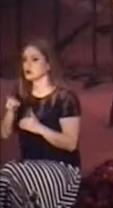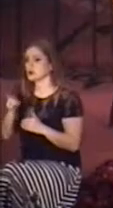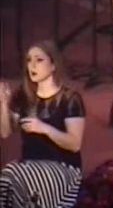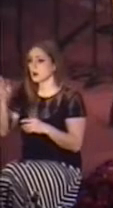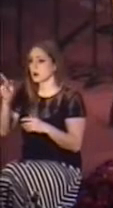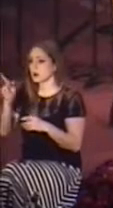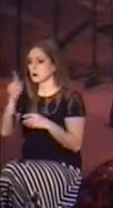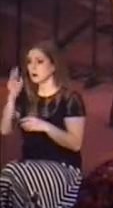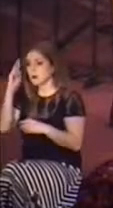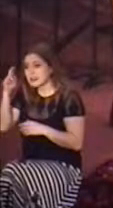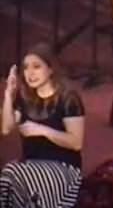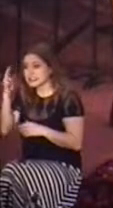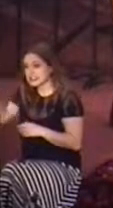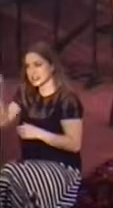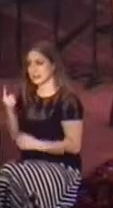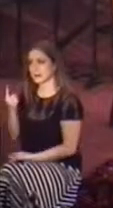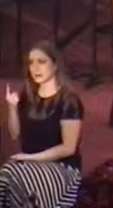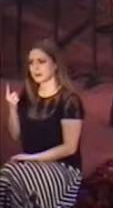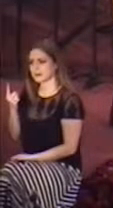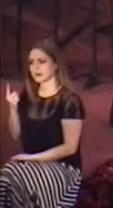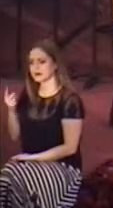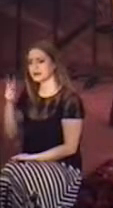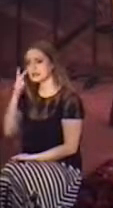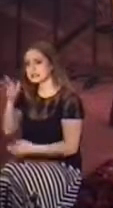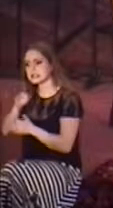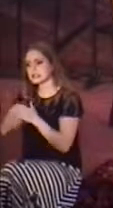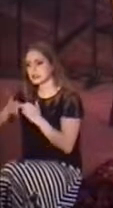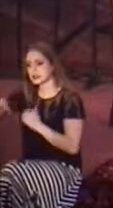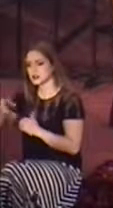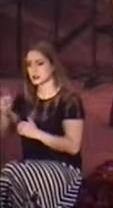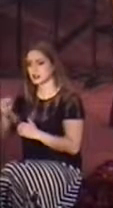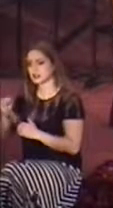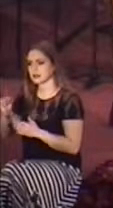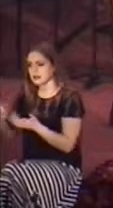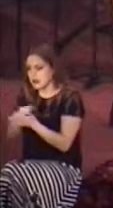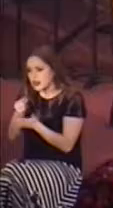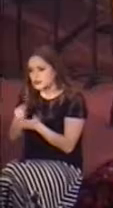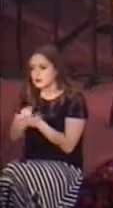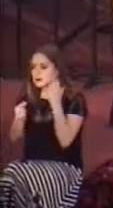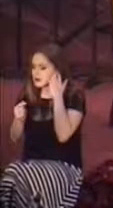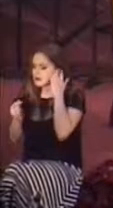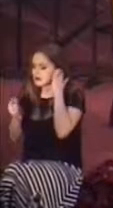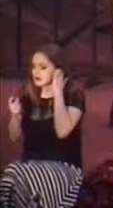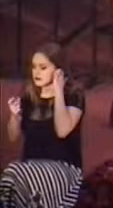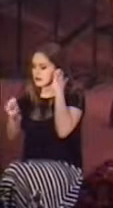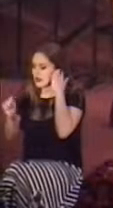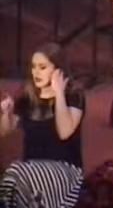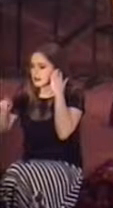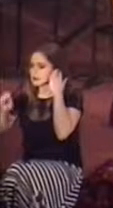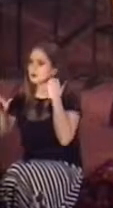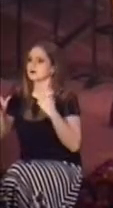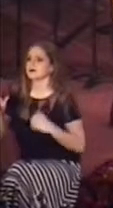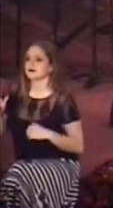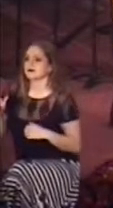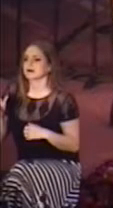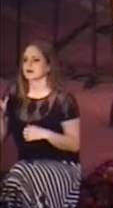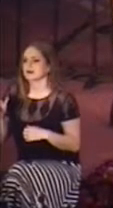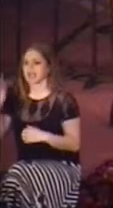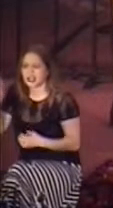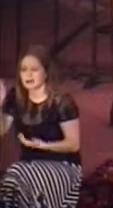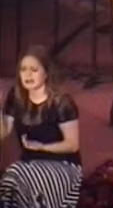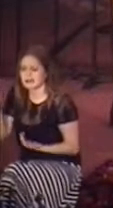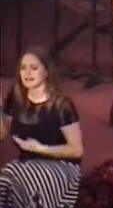And this very thing is so, and you can see in John's gospel. He was, that apostle was very intimate with Jesus. And he